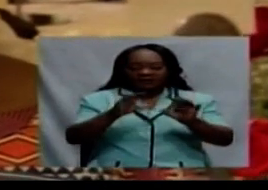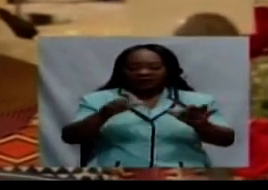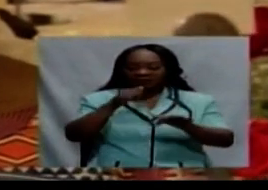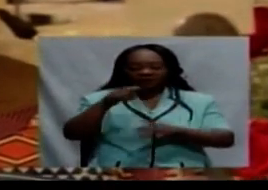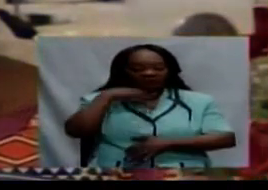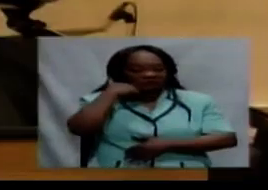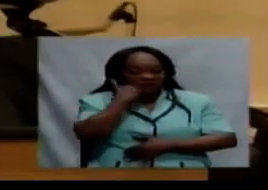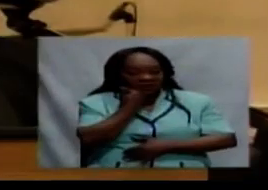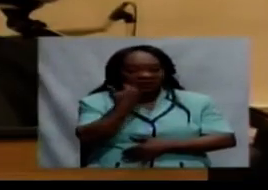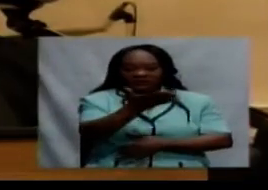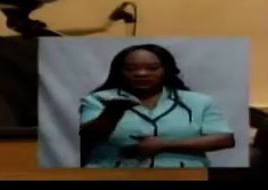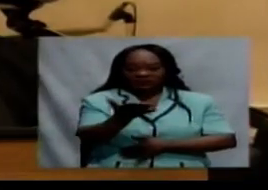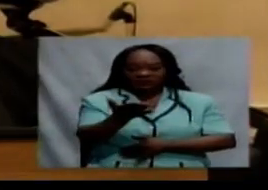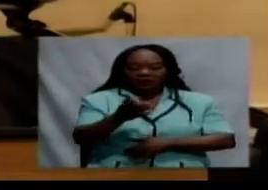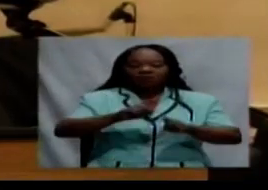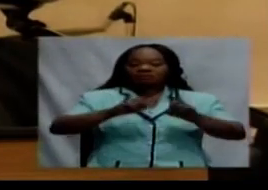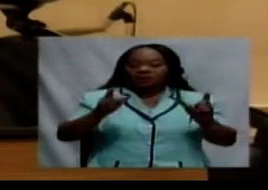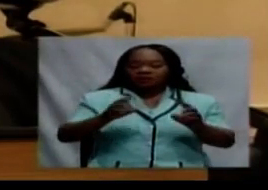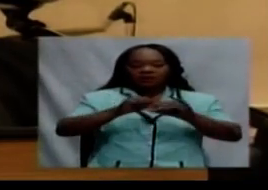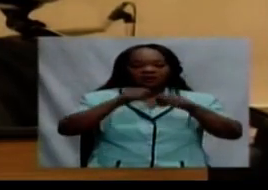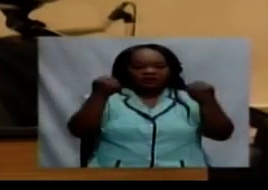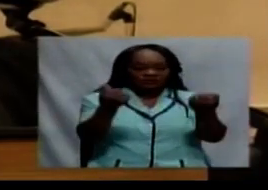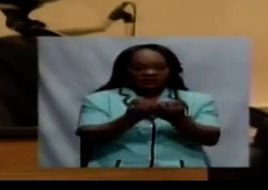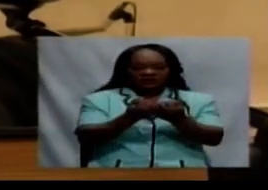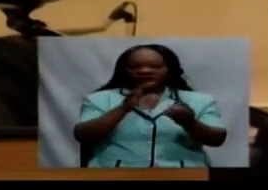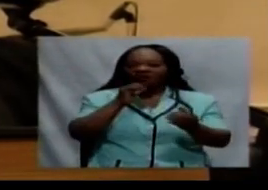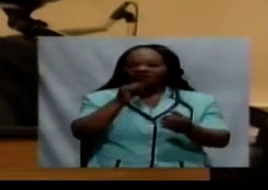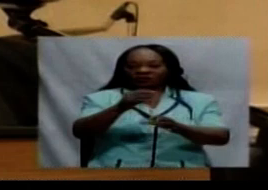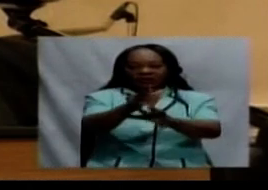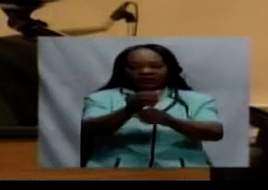an association, but I have not received